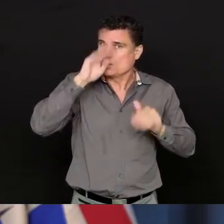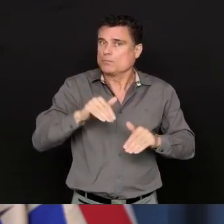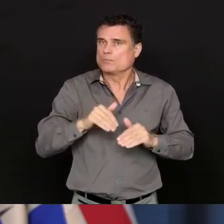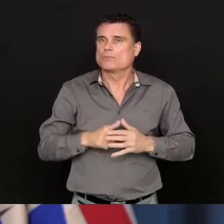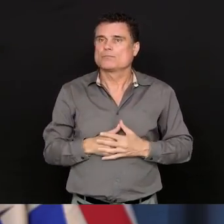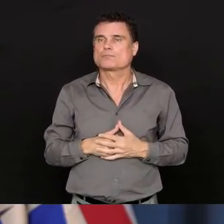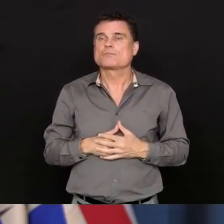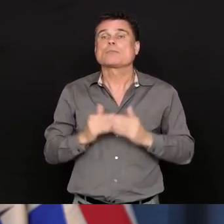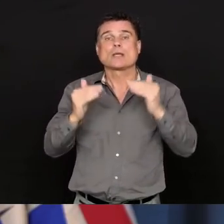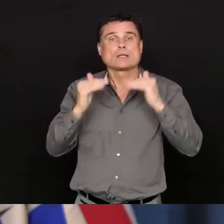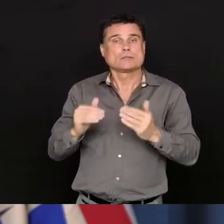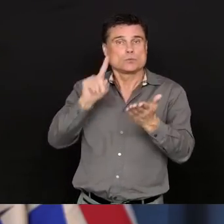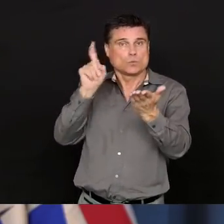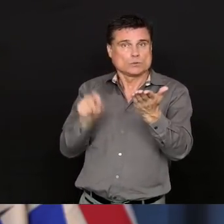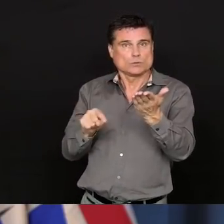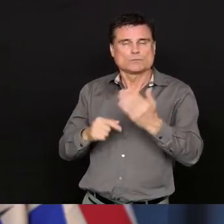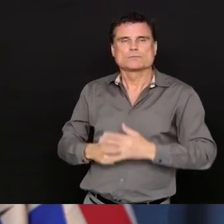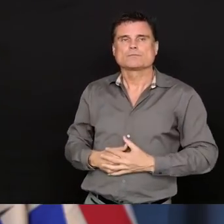Oh, thanks, Doctor.